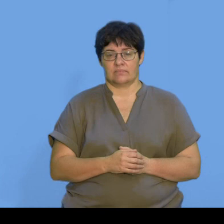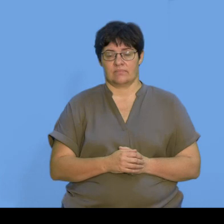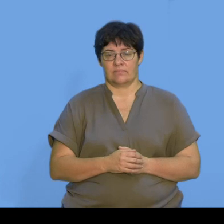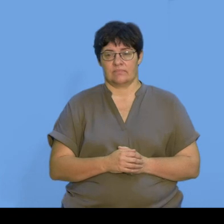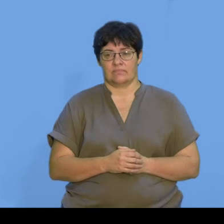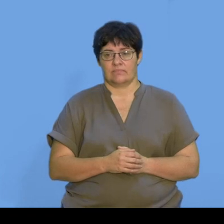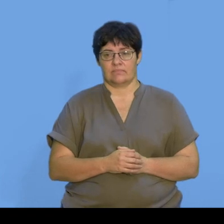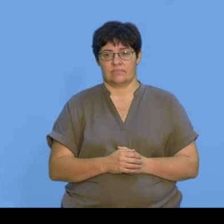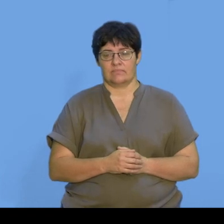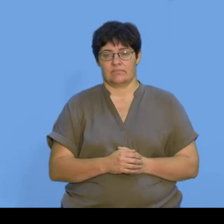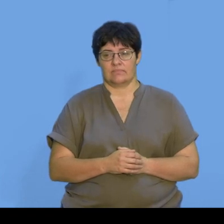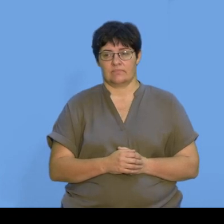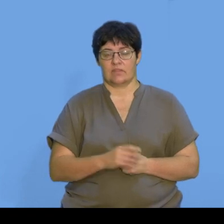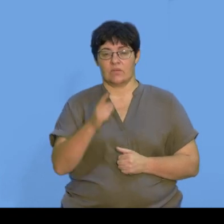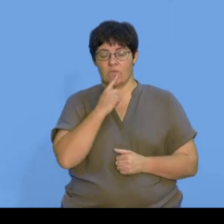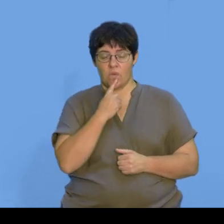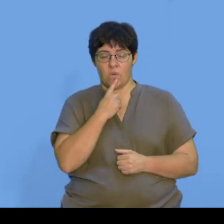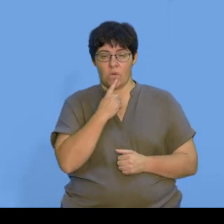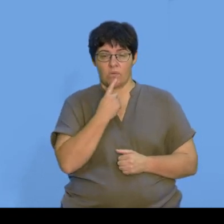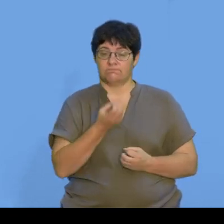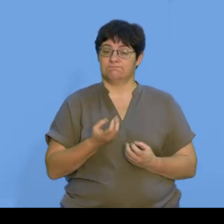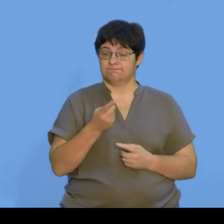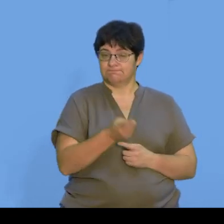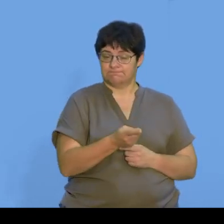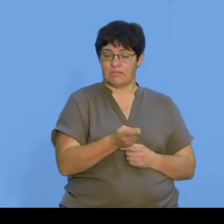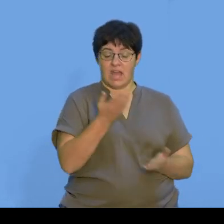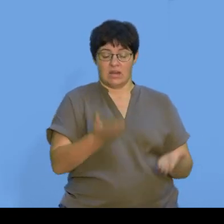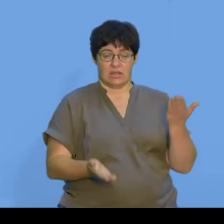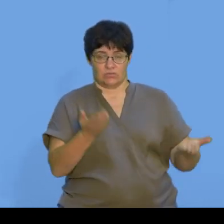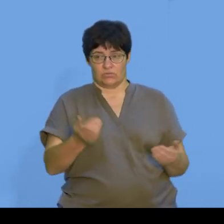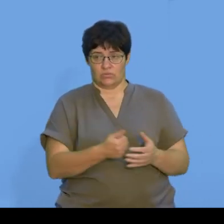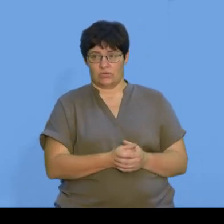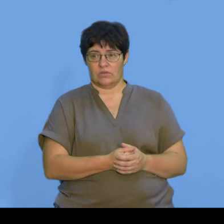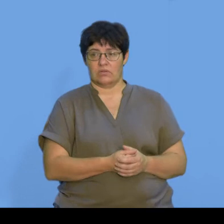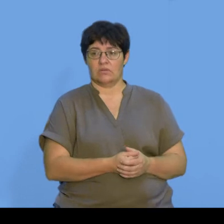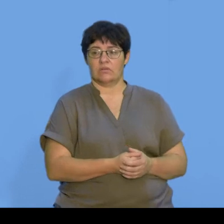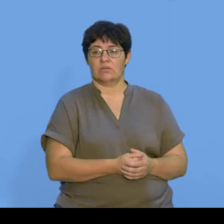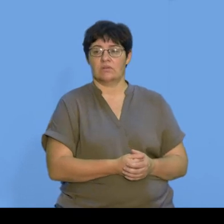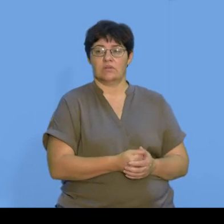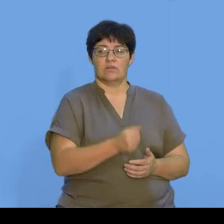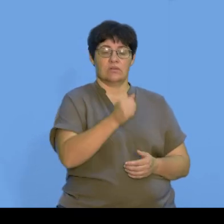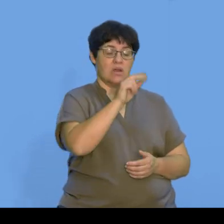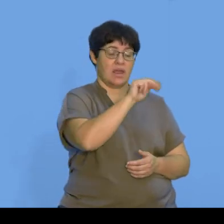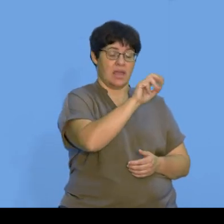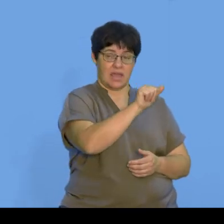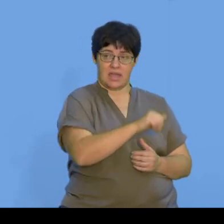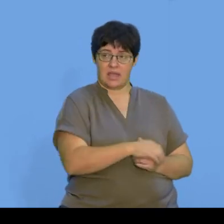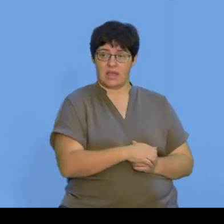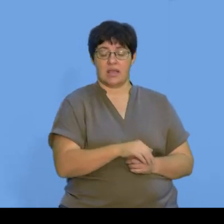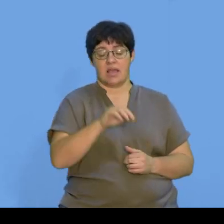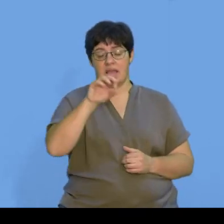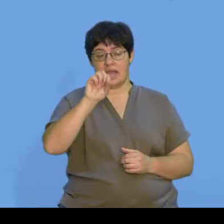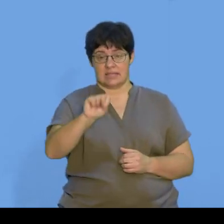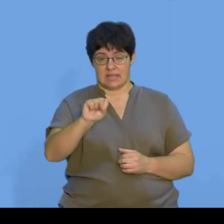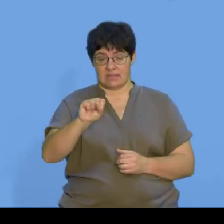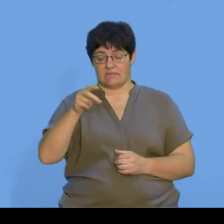moles, right? Now, if we are to express the ratio in terms of sodium is